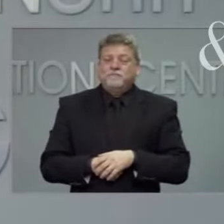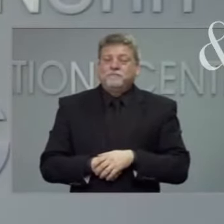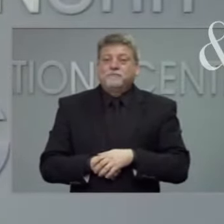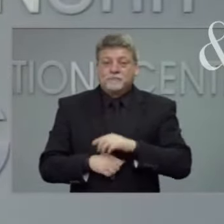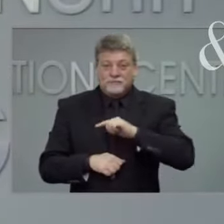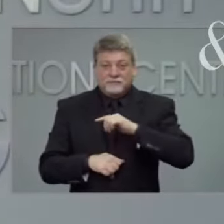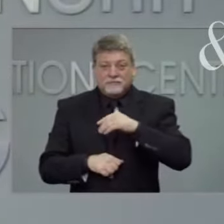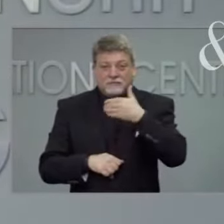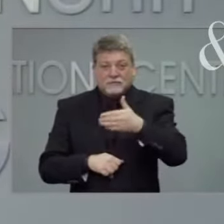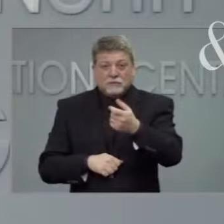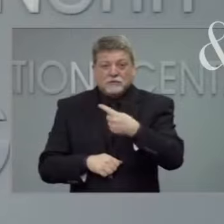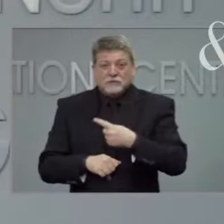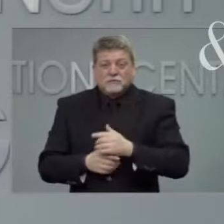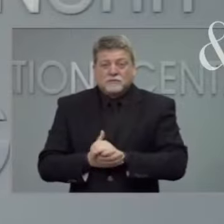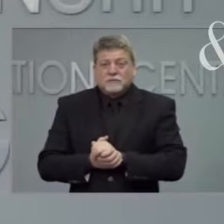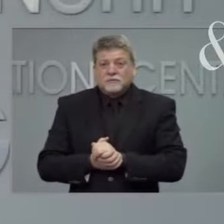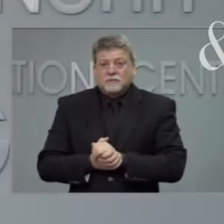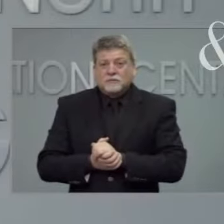Next question, please.